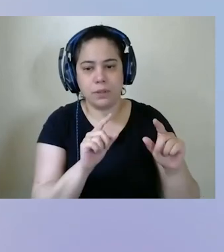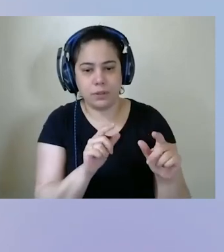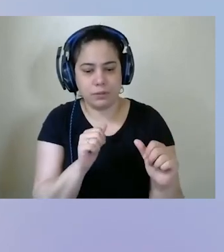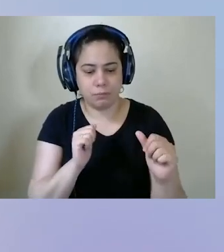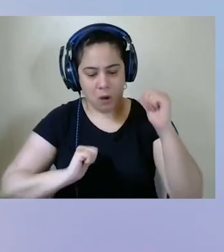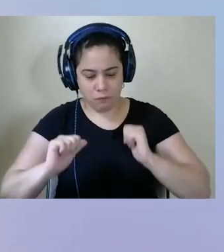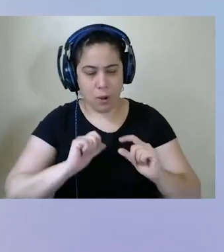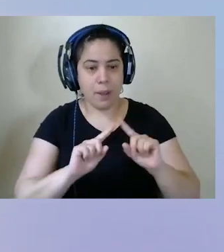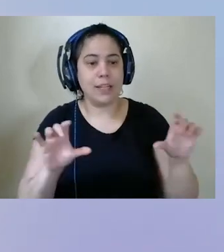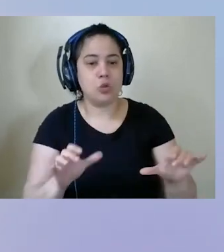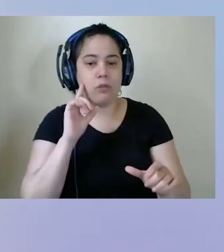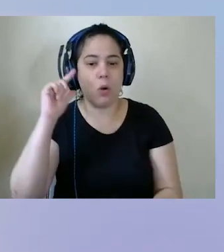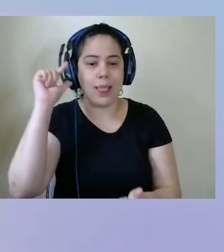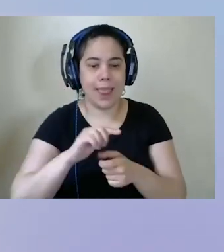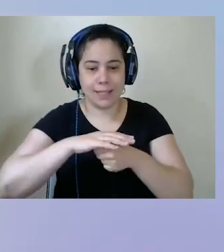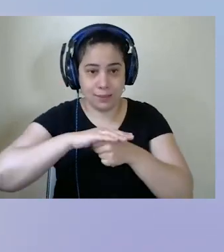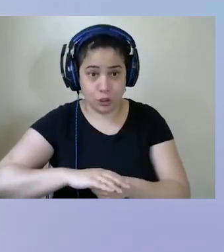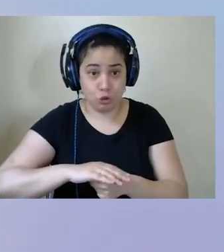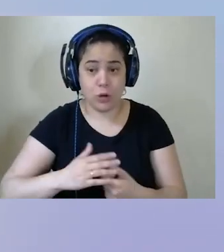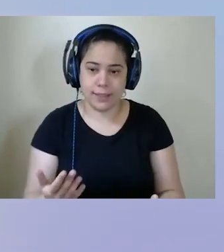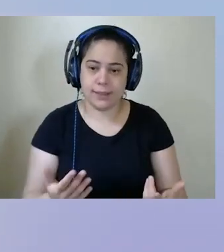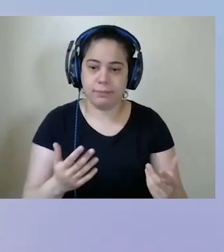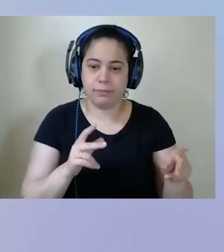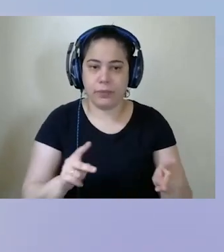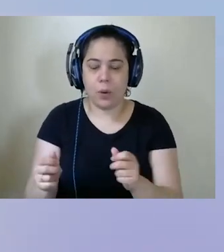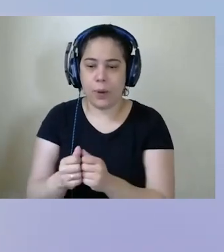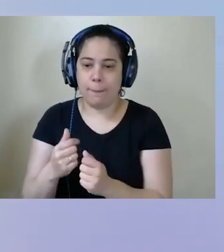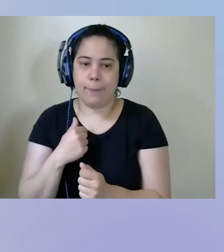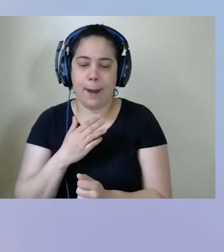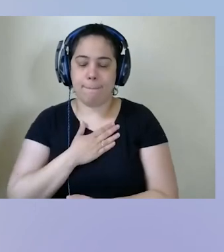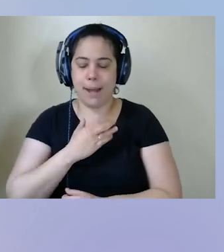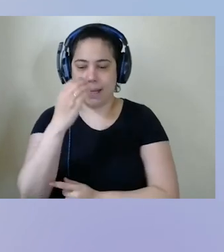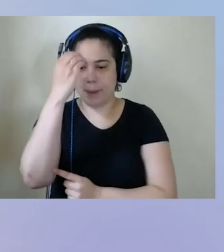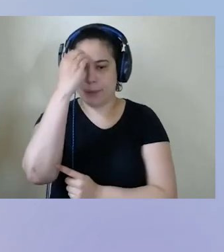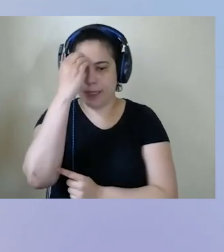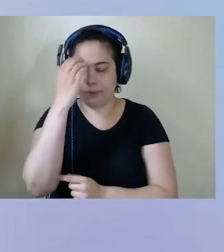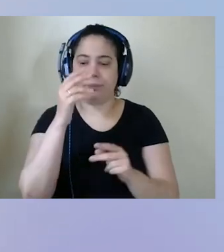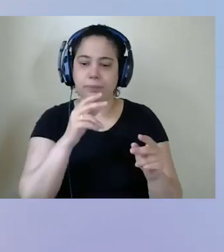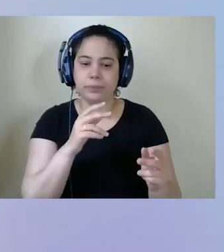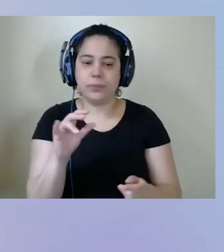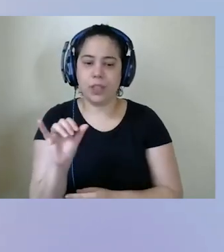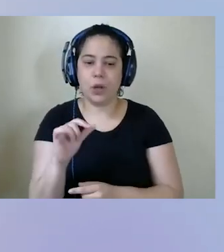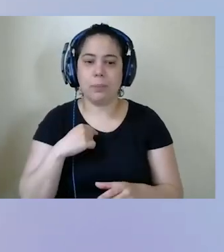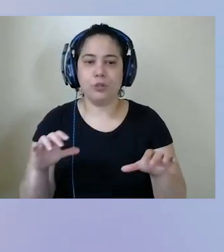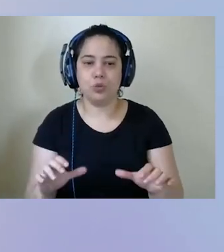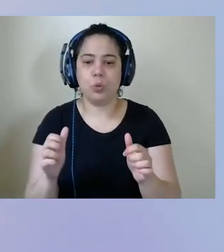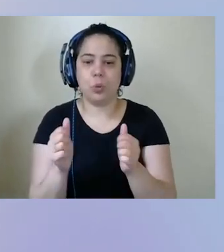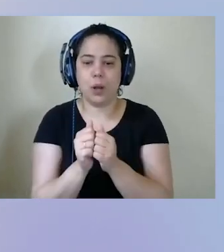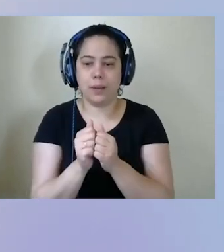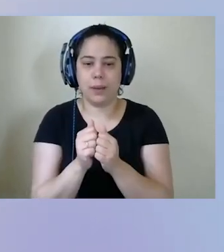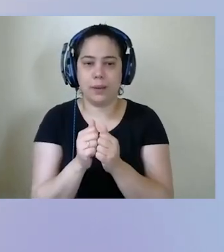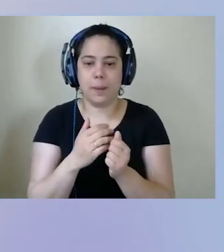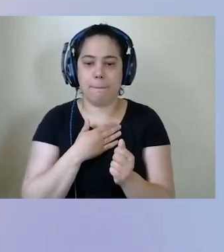reactivity. And so so am I doing that with my brain. And so am I doing that as well with